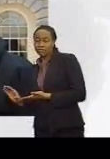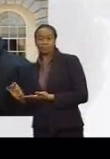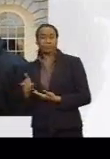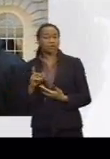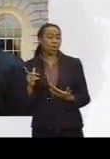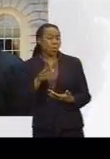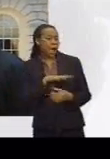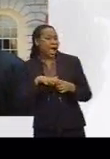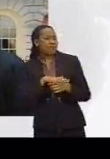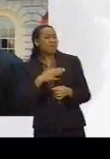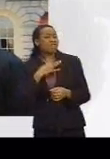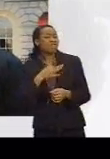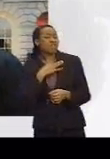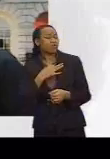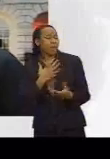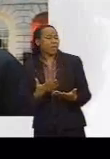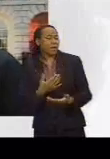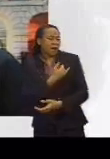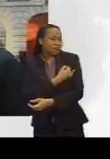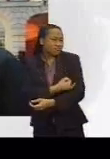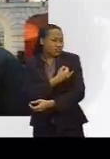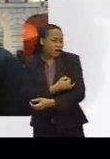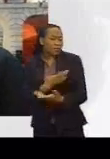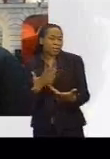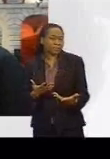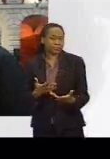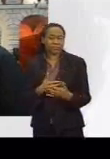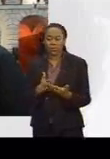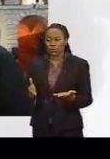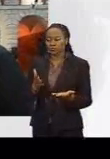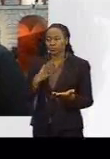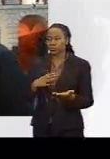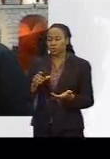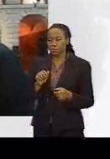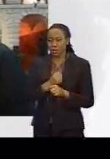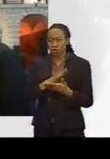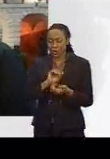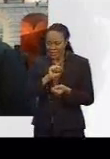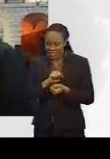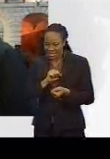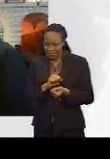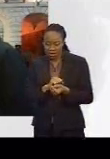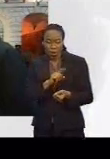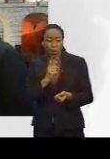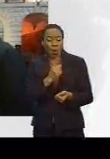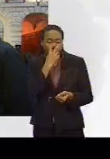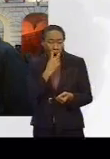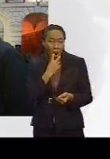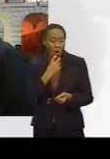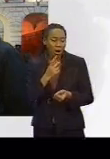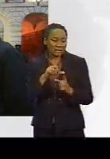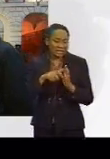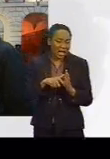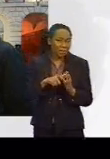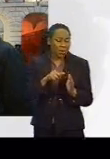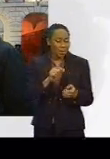moment? Well, most areas are looking vulnerable. Obviously, we like to protect the frontline services, particularly the vulnerable people in the city. Over and